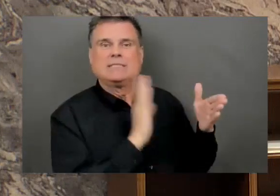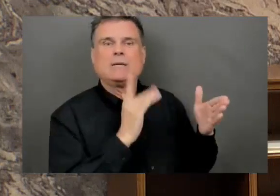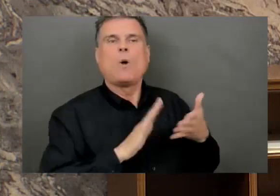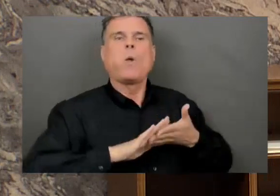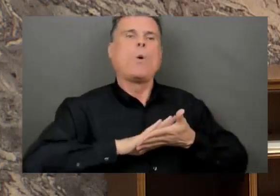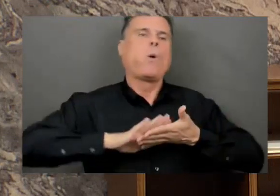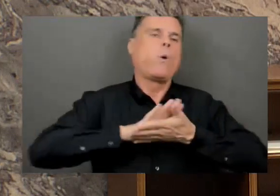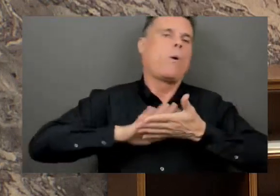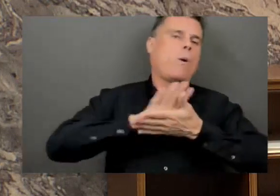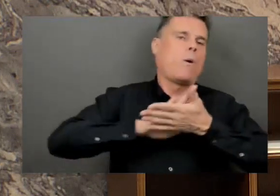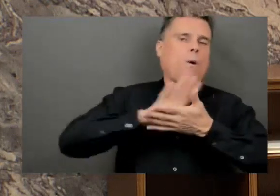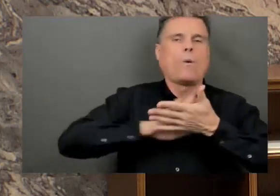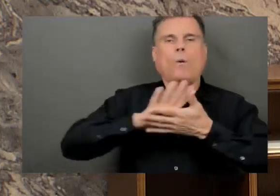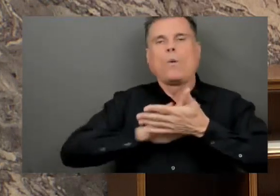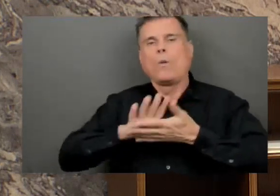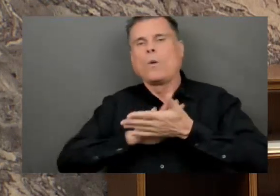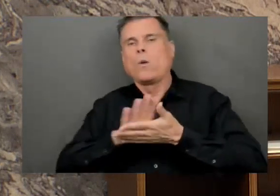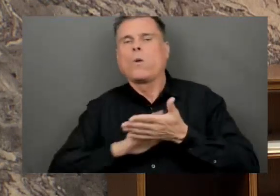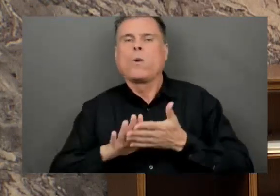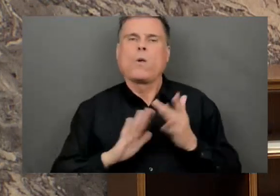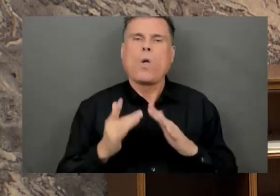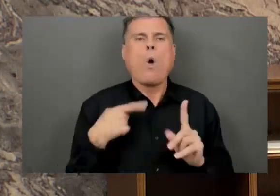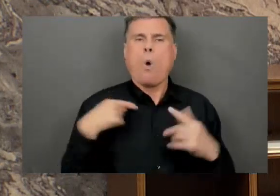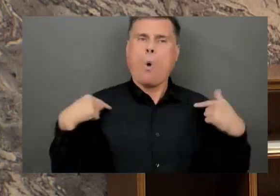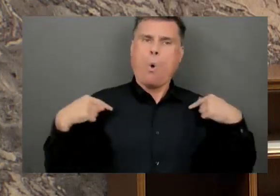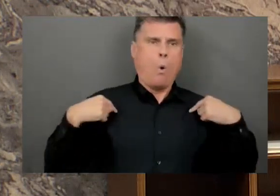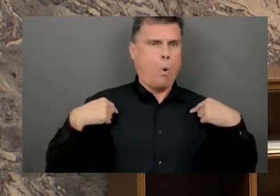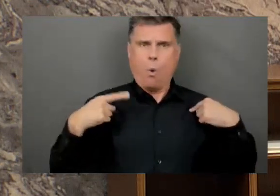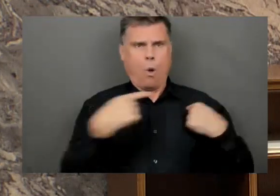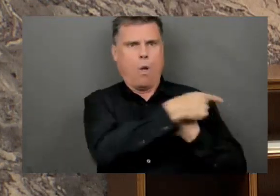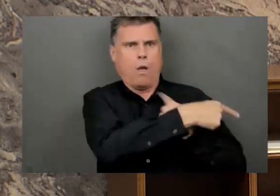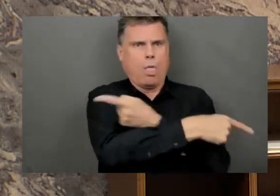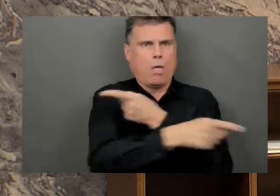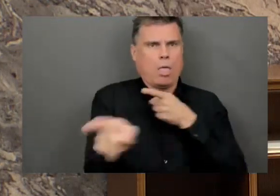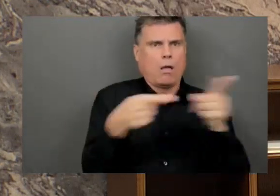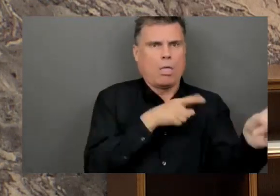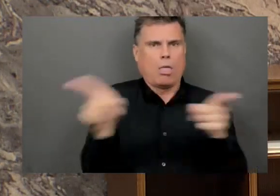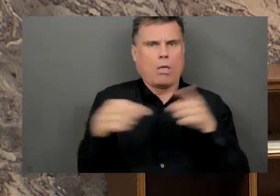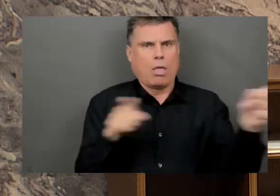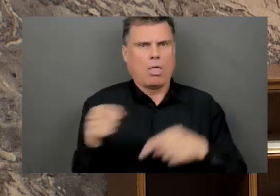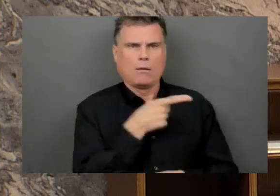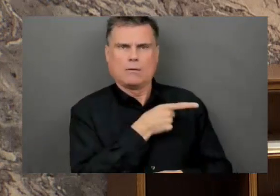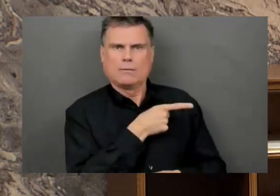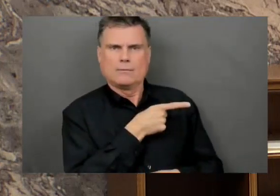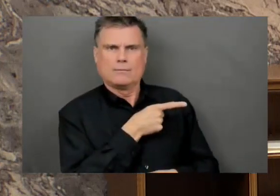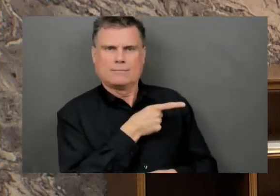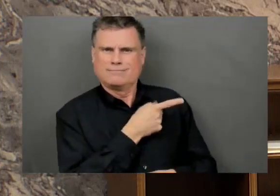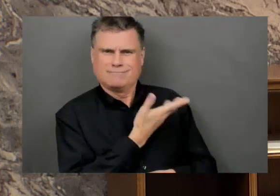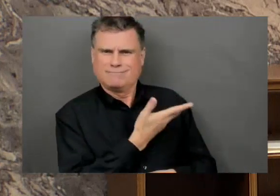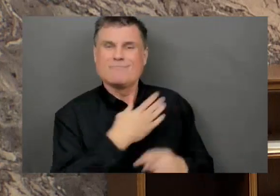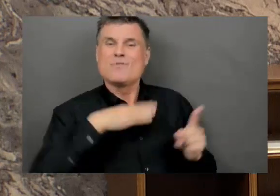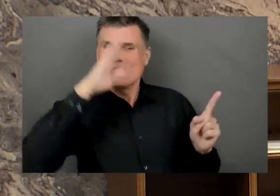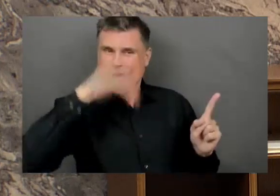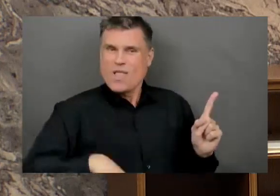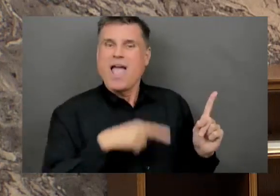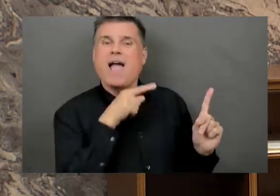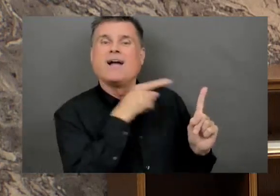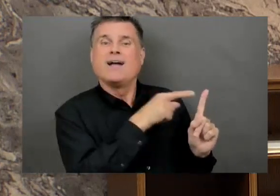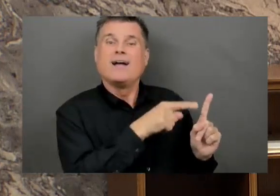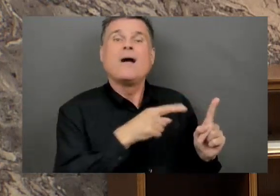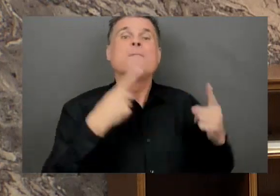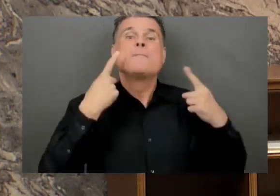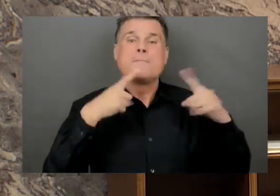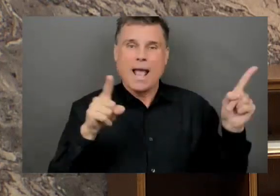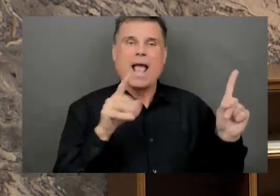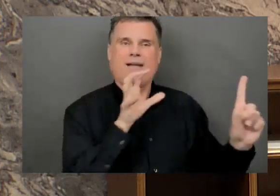deflect, distract, and engage in full-on damage control because they finally got caught and they finally got called out for their carbon